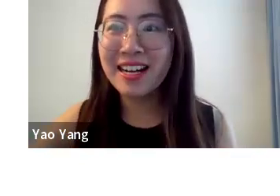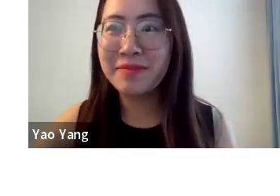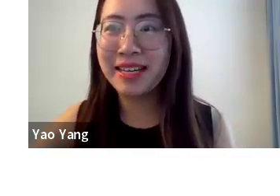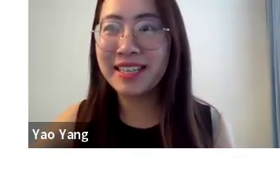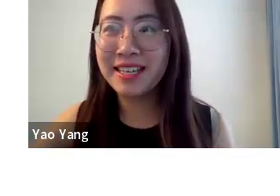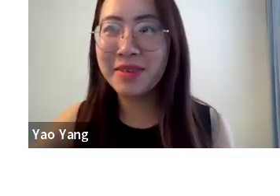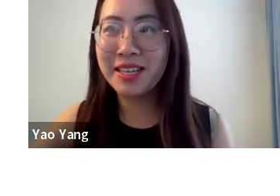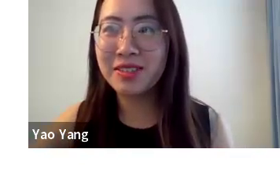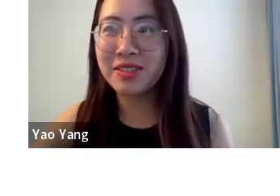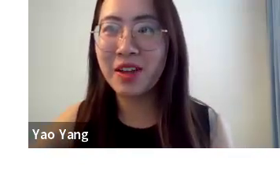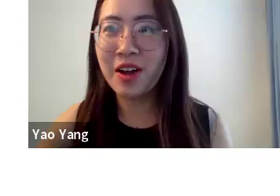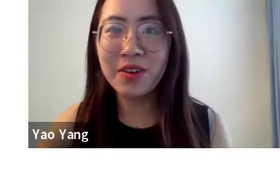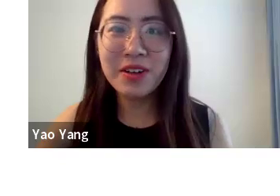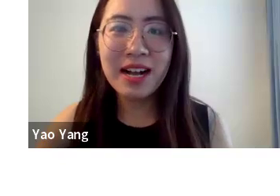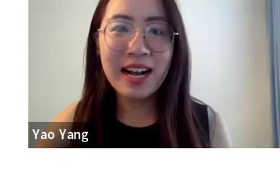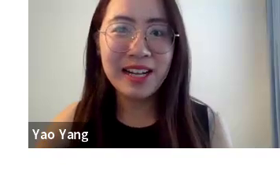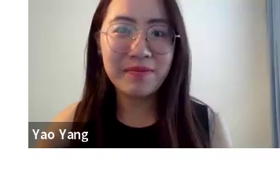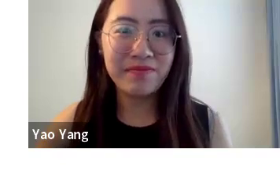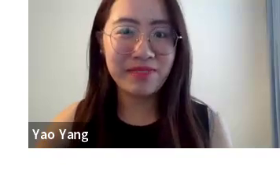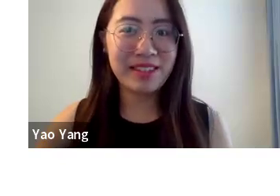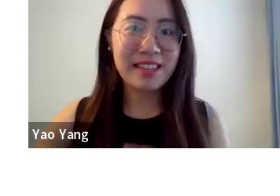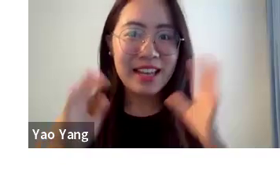today. My name is Yao